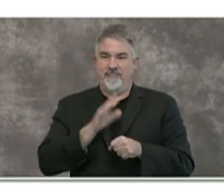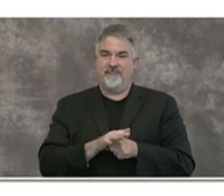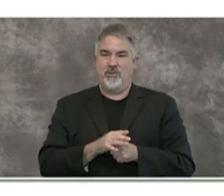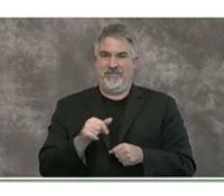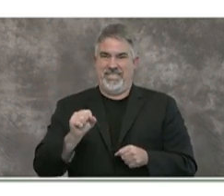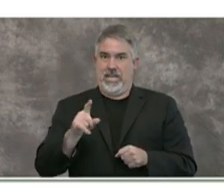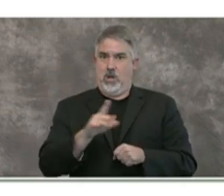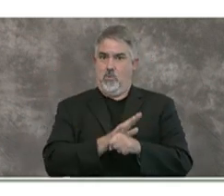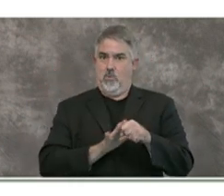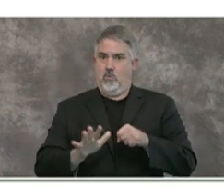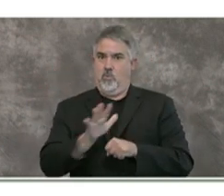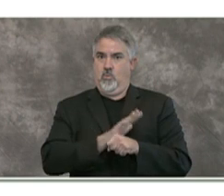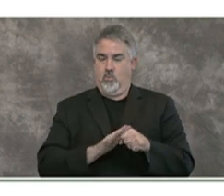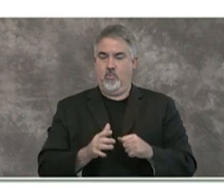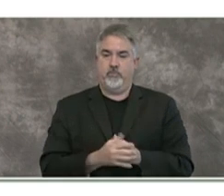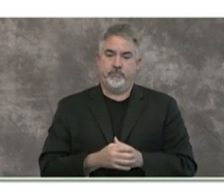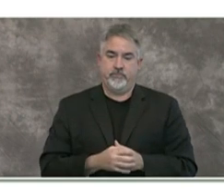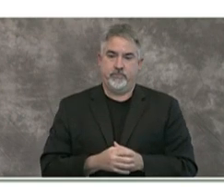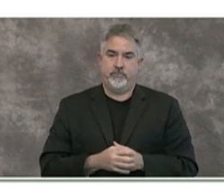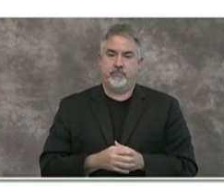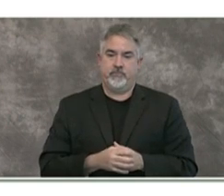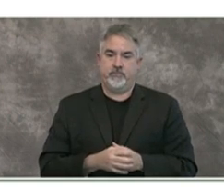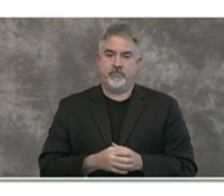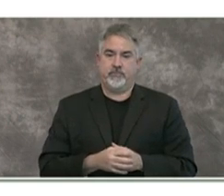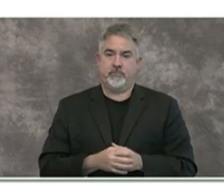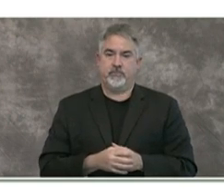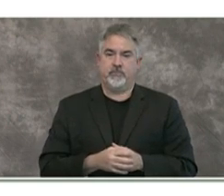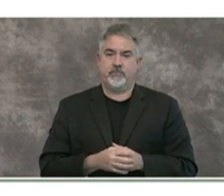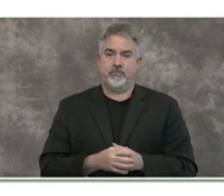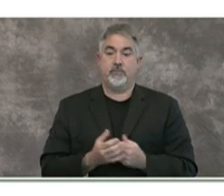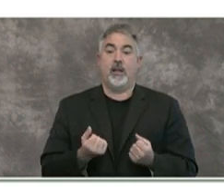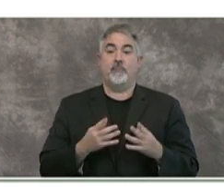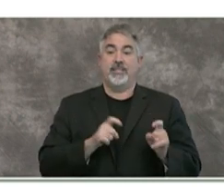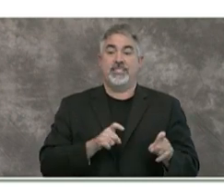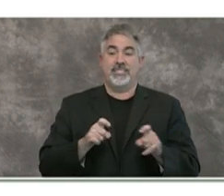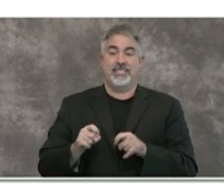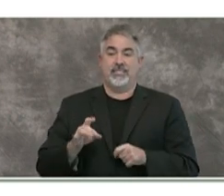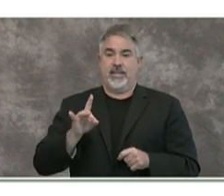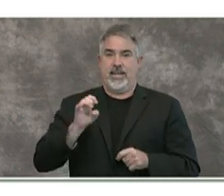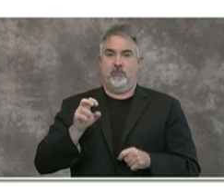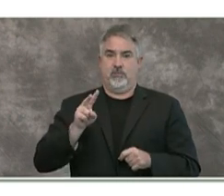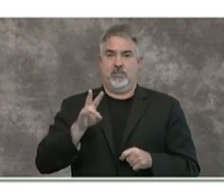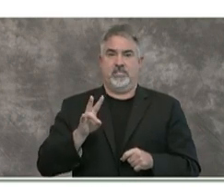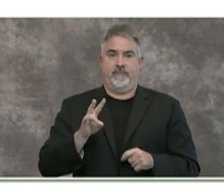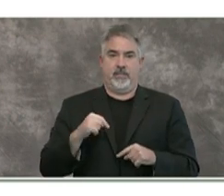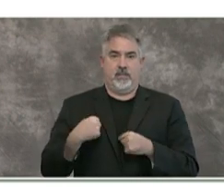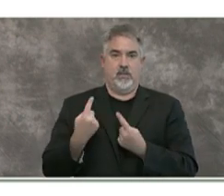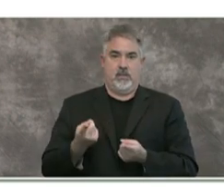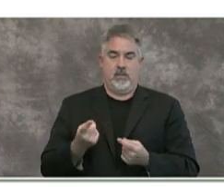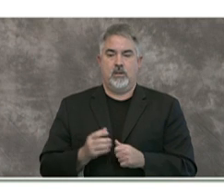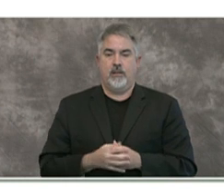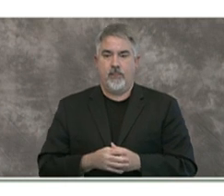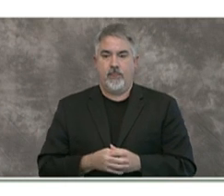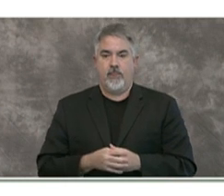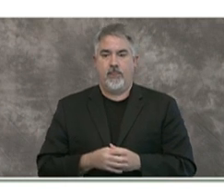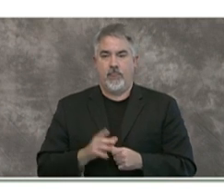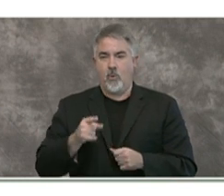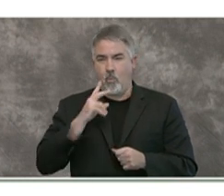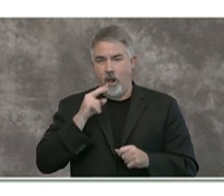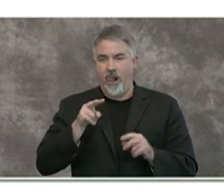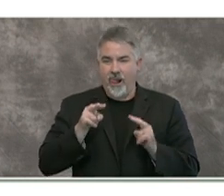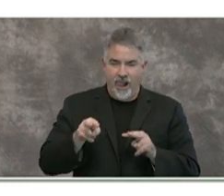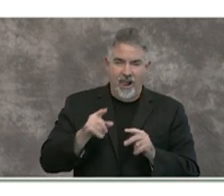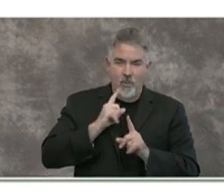Our test results, as reported currently, 827. Again, you tend to see these results